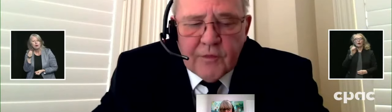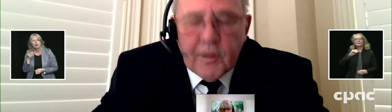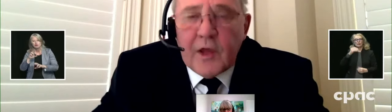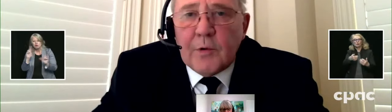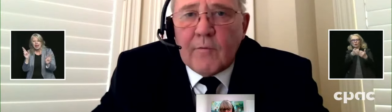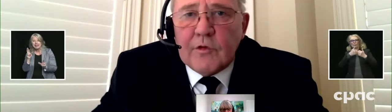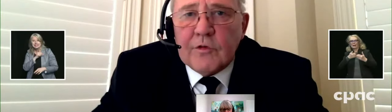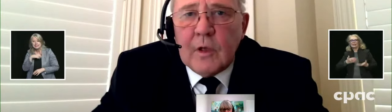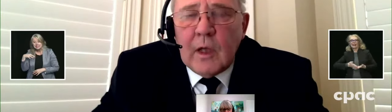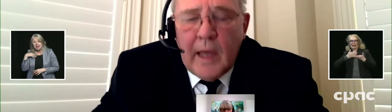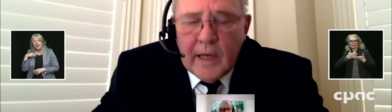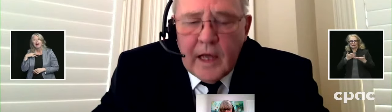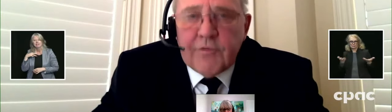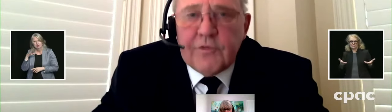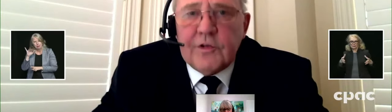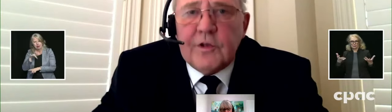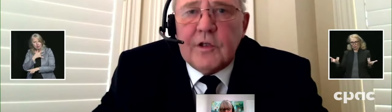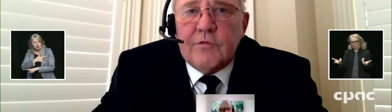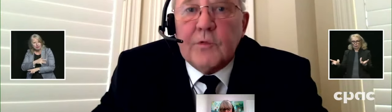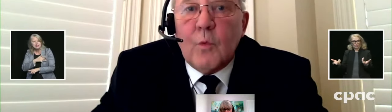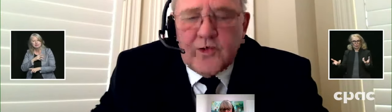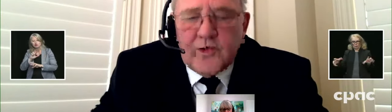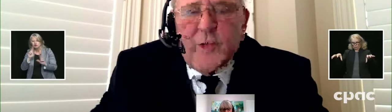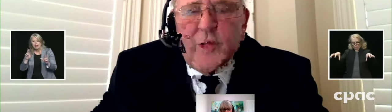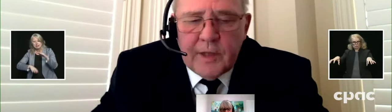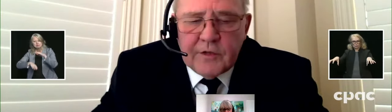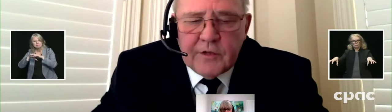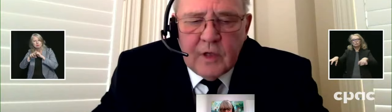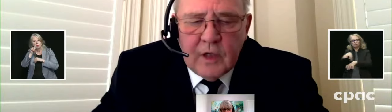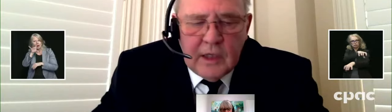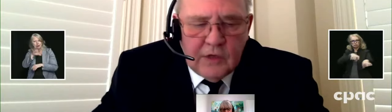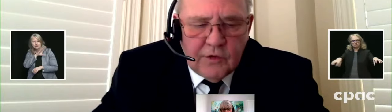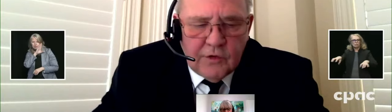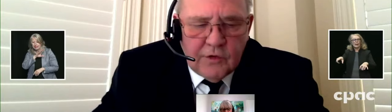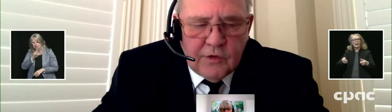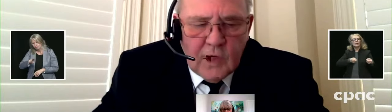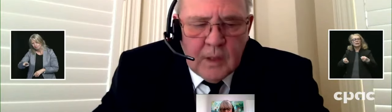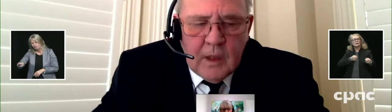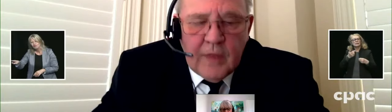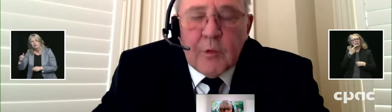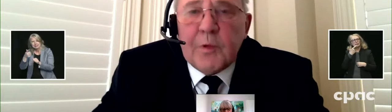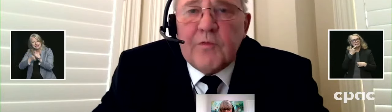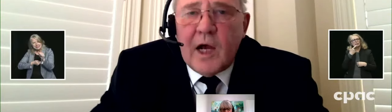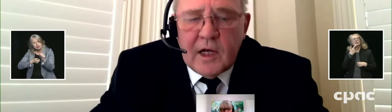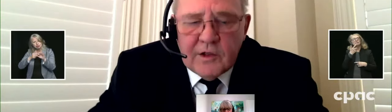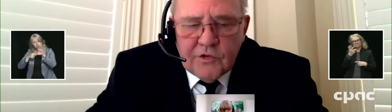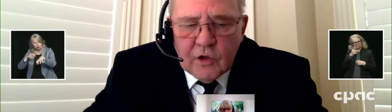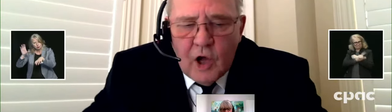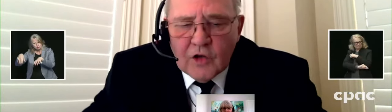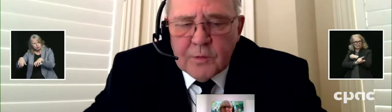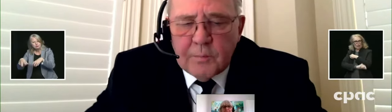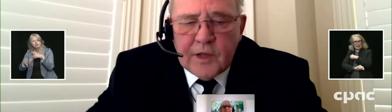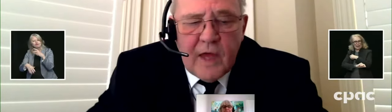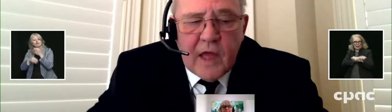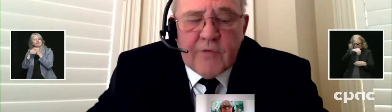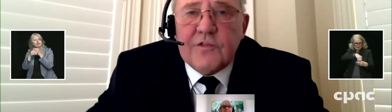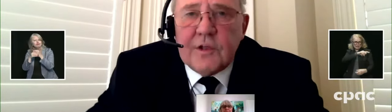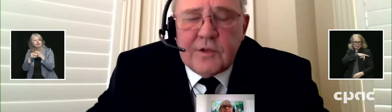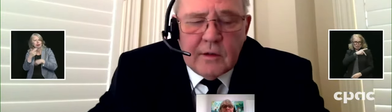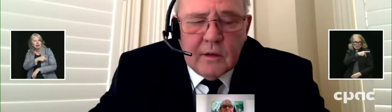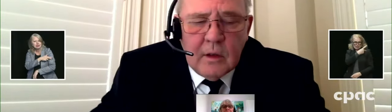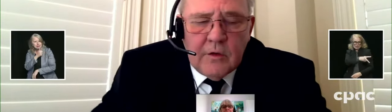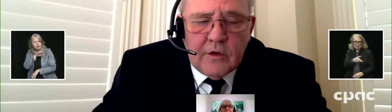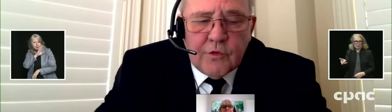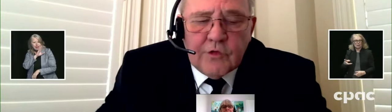staffed by the province and have facility for up to 100 beds in each of them. They will provide additional hospital beds and